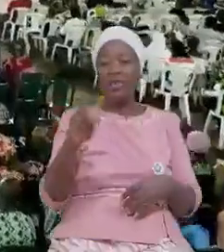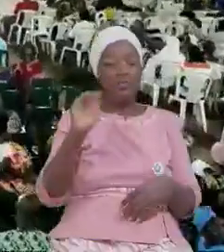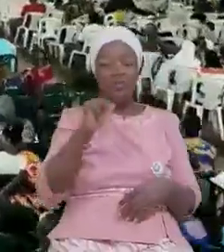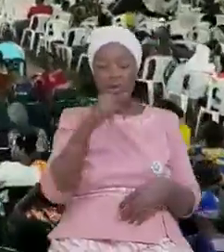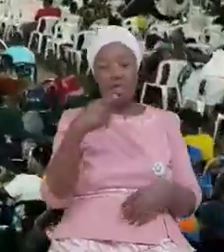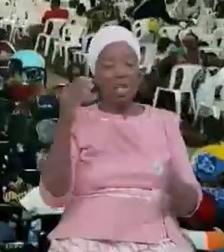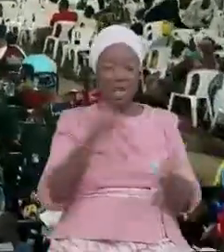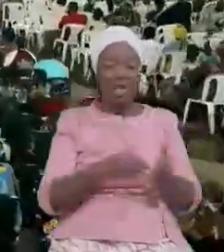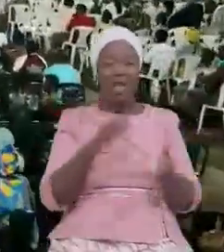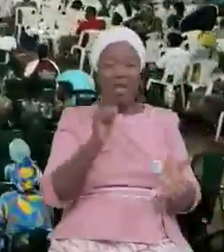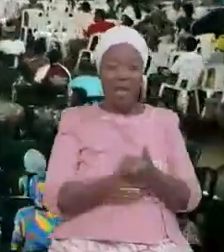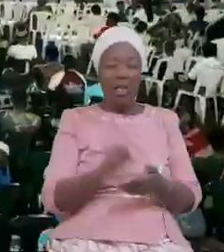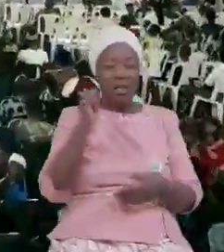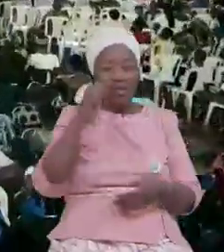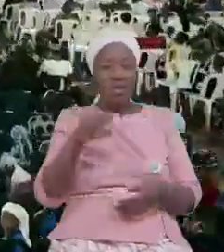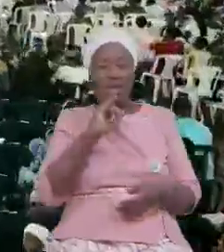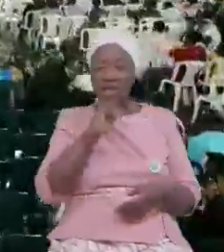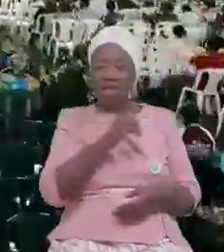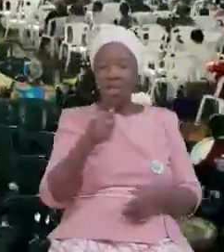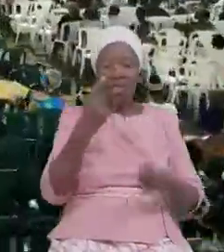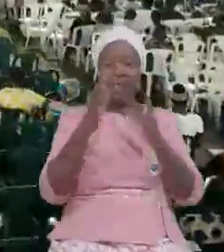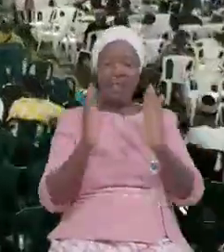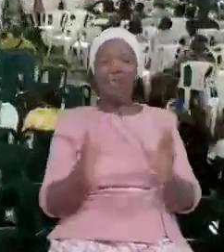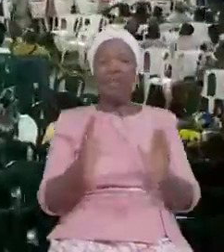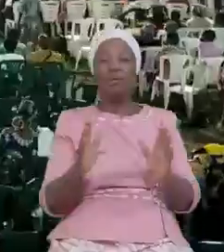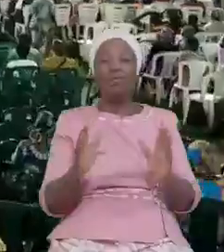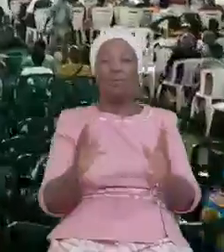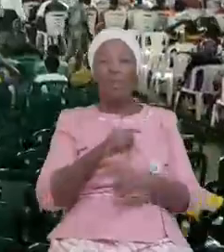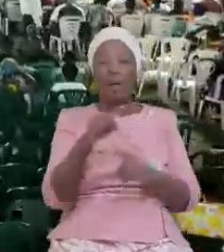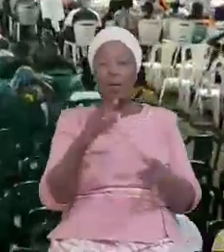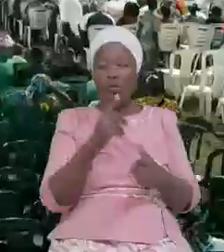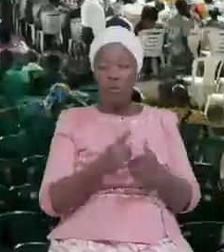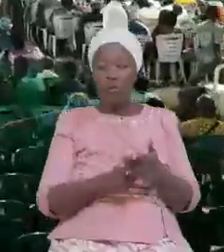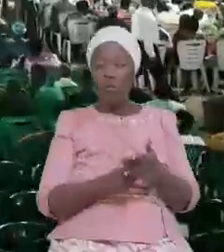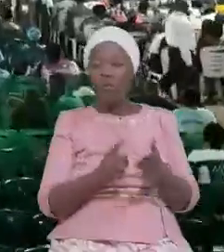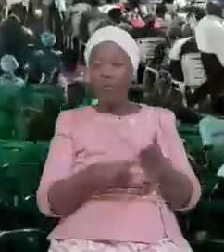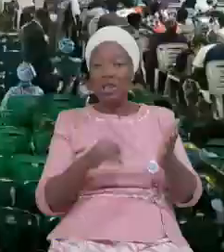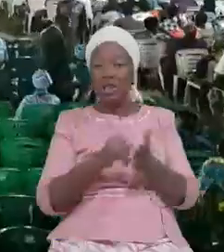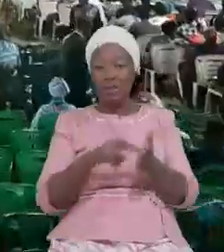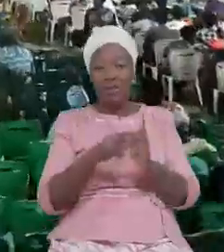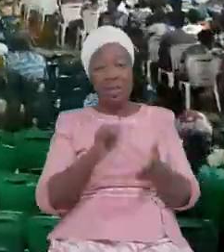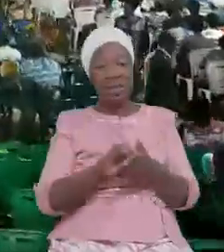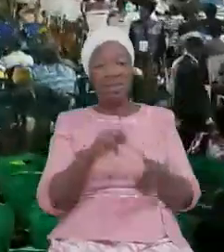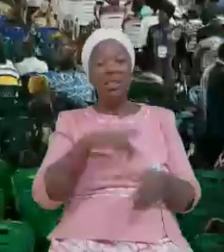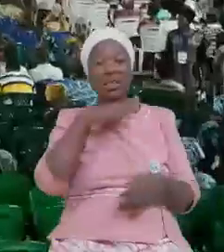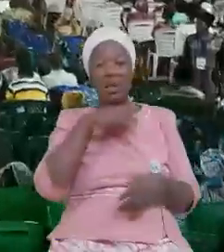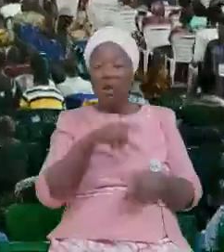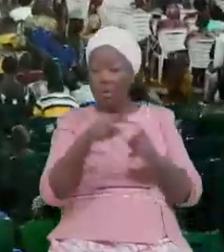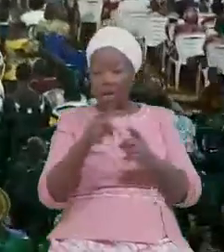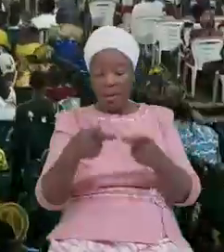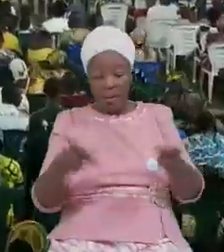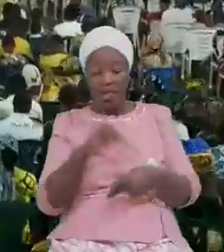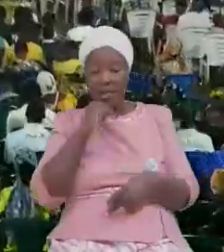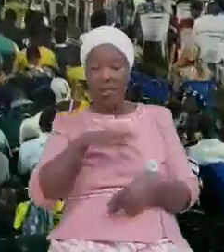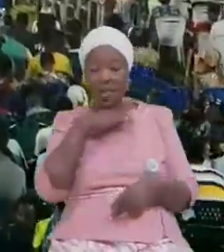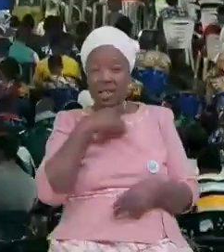she is a sinner, when the plate is dirty and the plate is washed. It's no